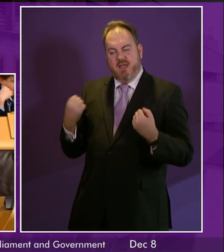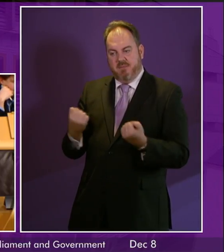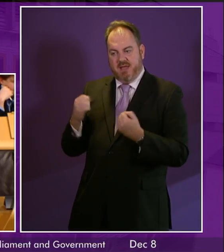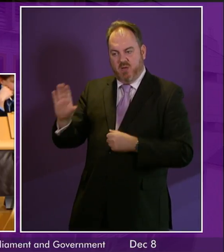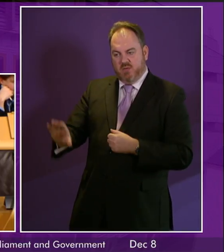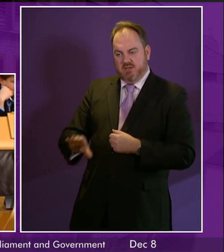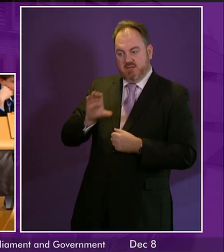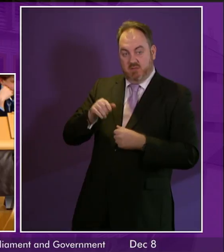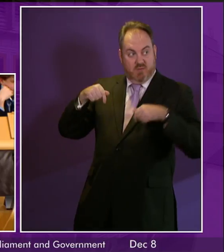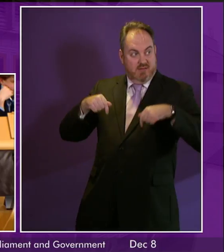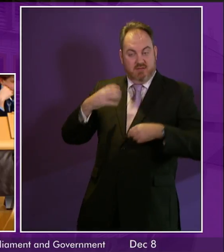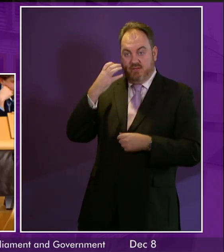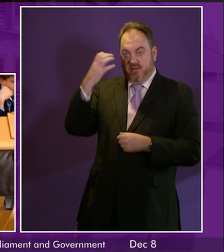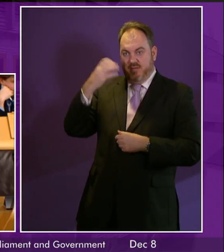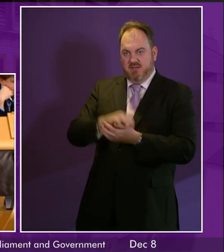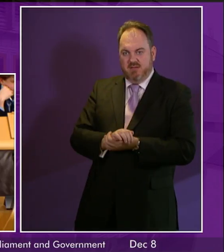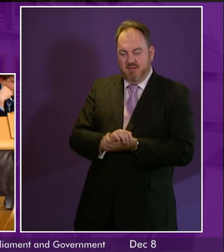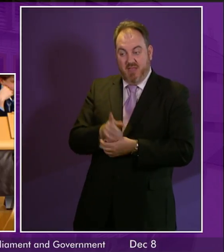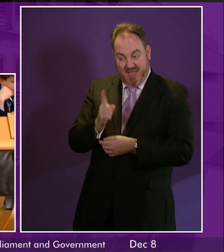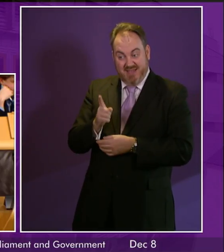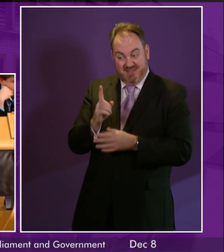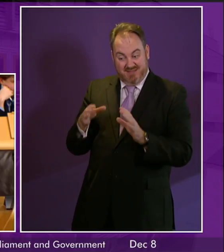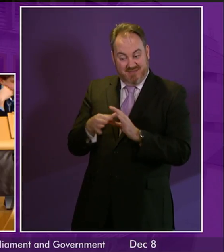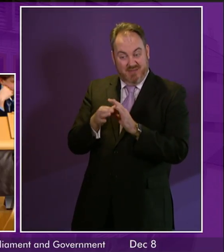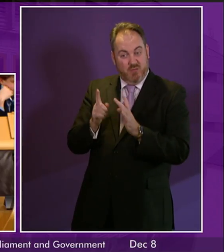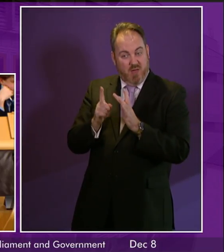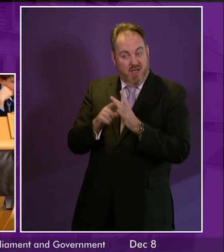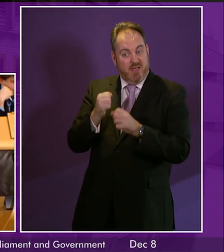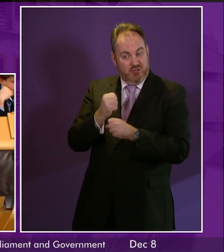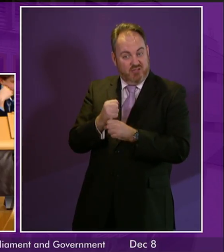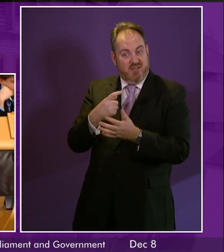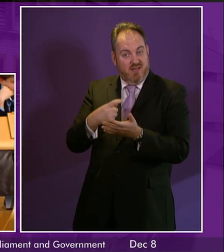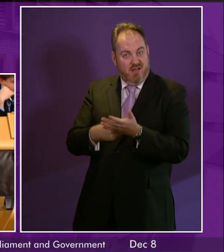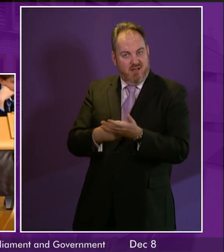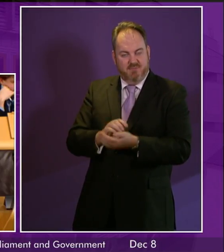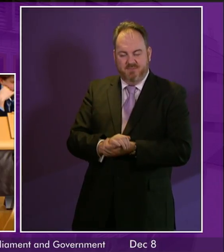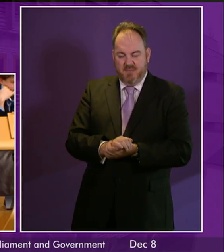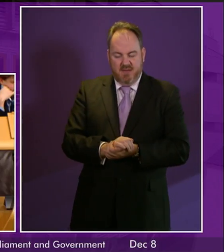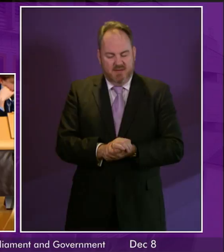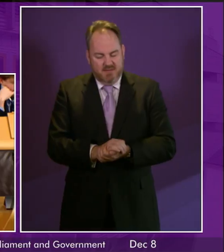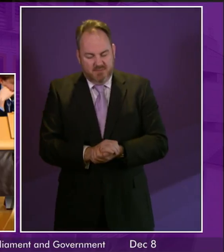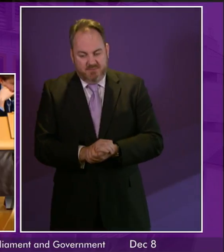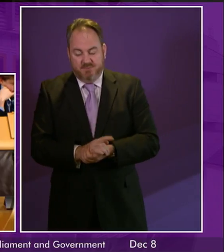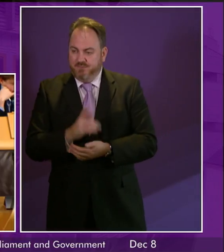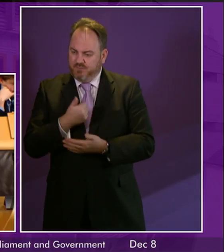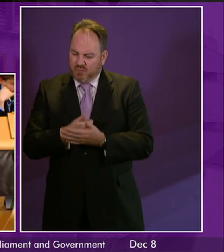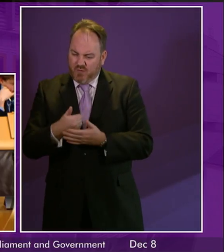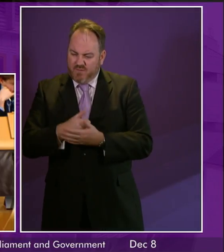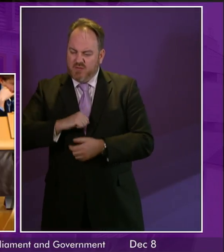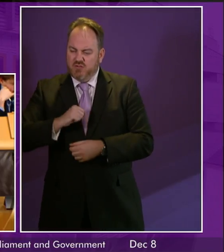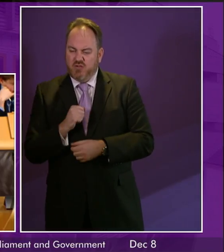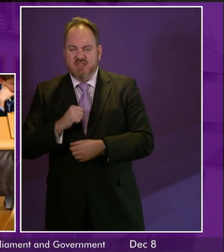issue which surely falls under the definition of intergovernment relations. We also know that Scottish Government ministers will often use